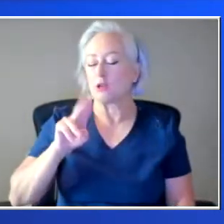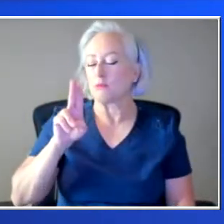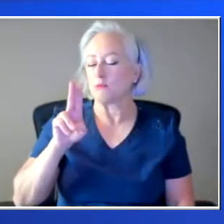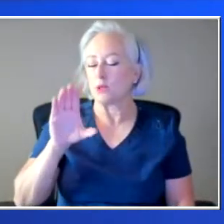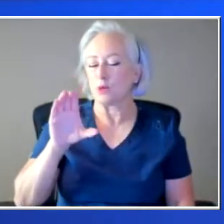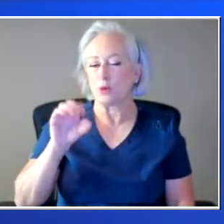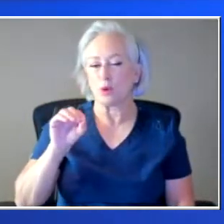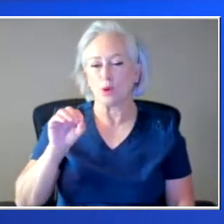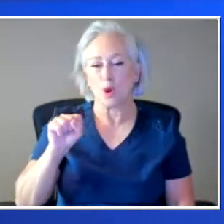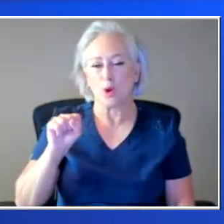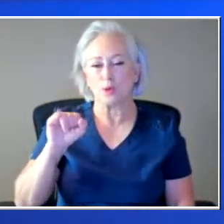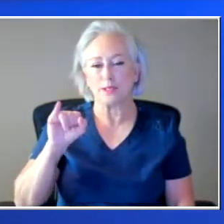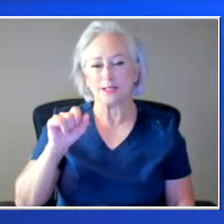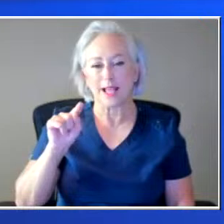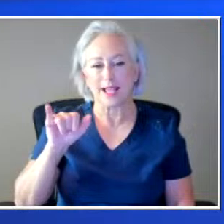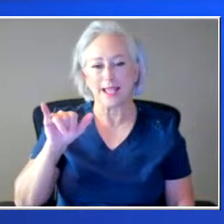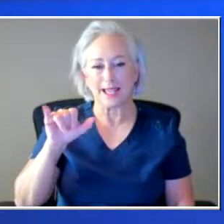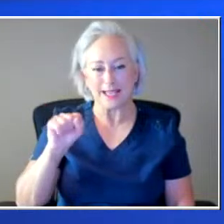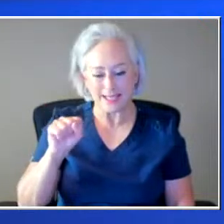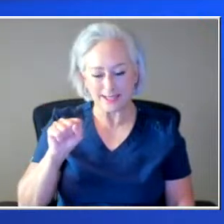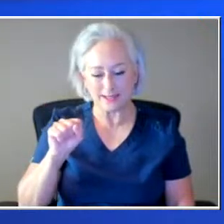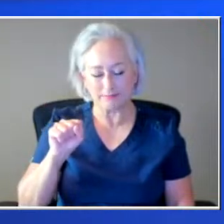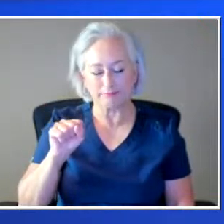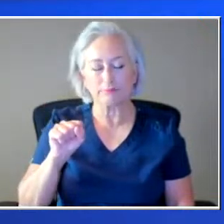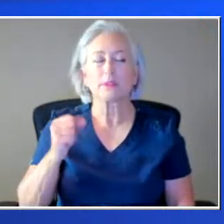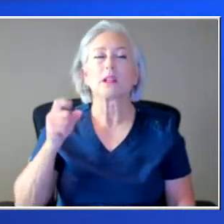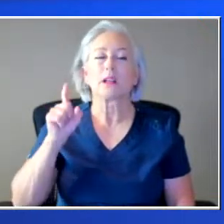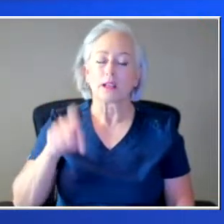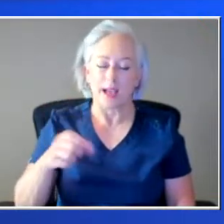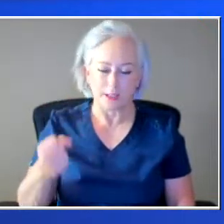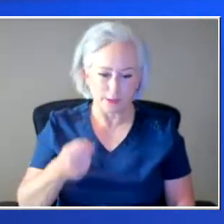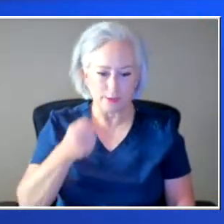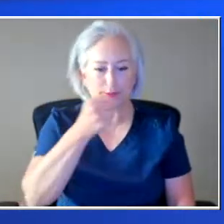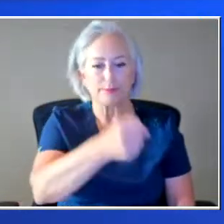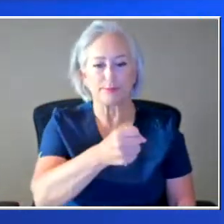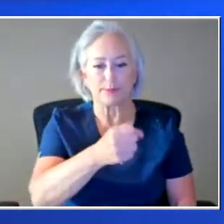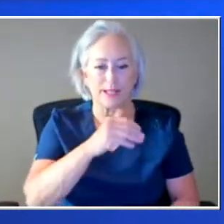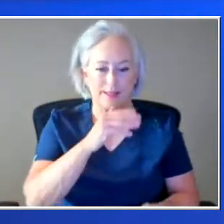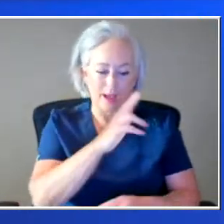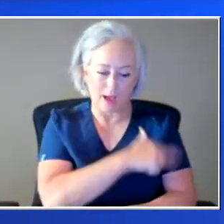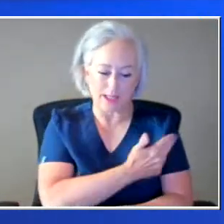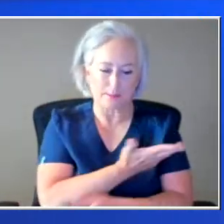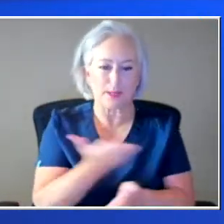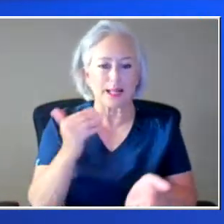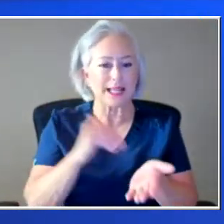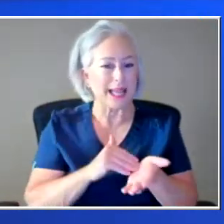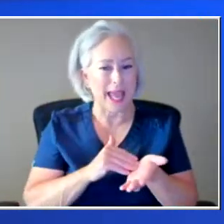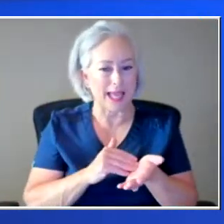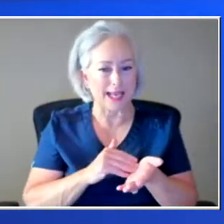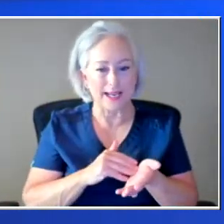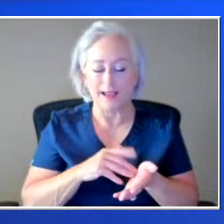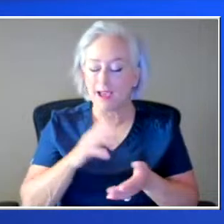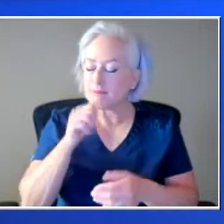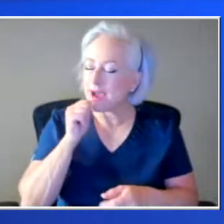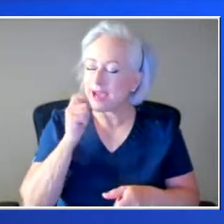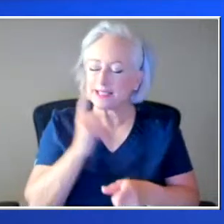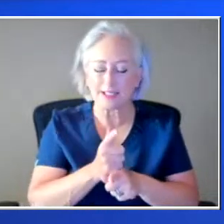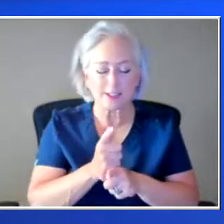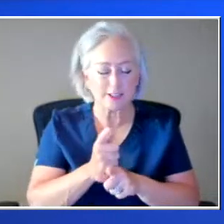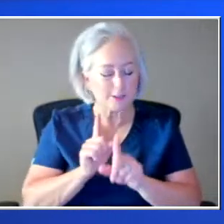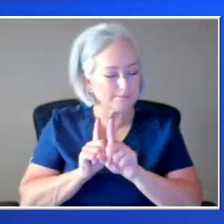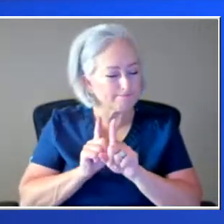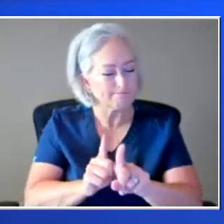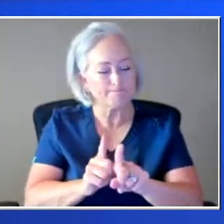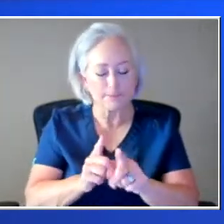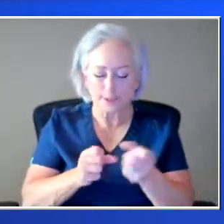and that landed me back in the hospital. And she was just right there every step of the way. And my entire